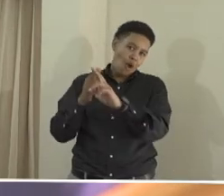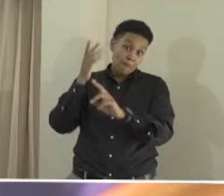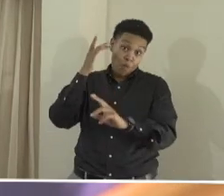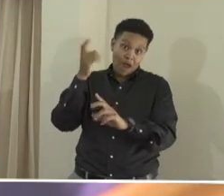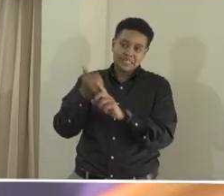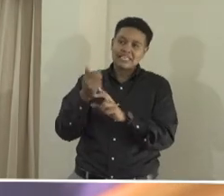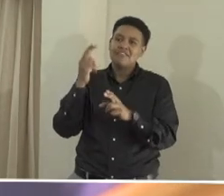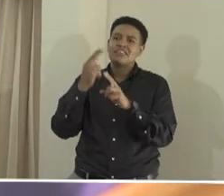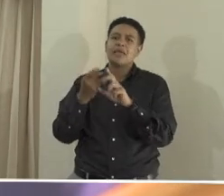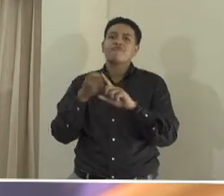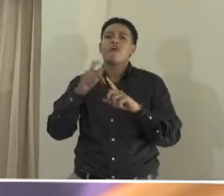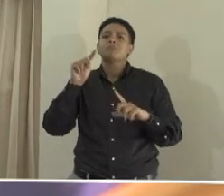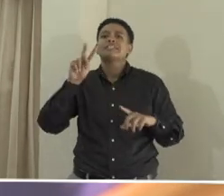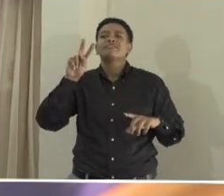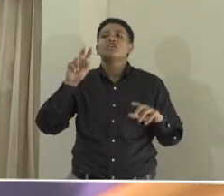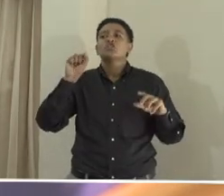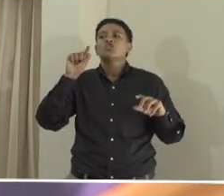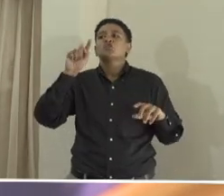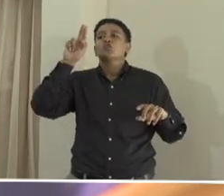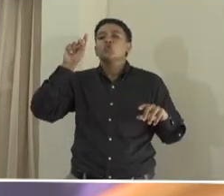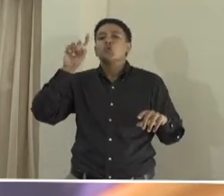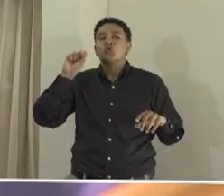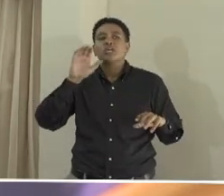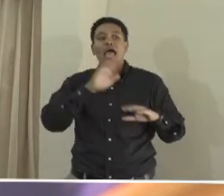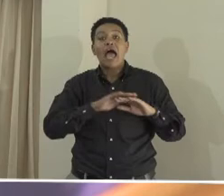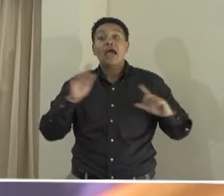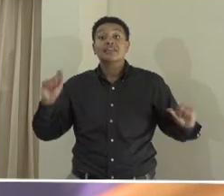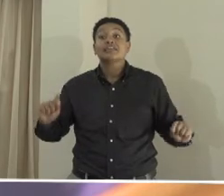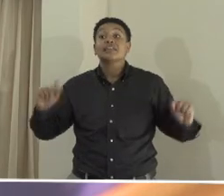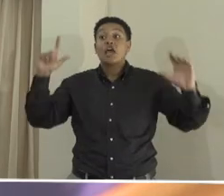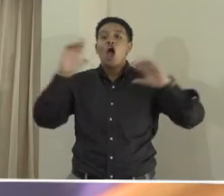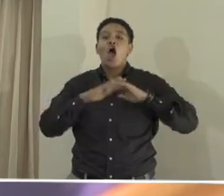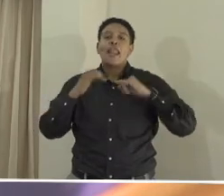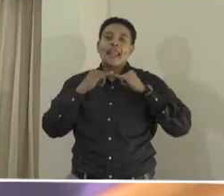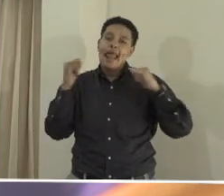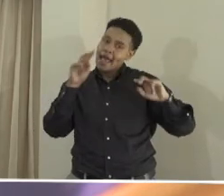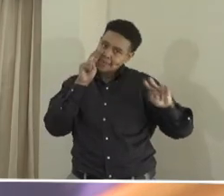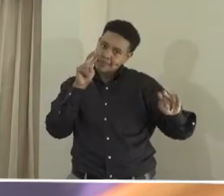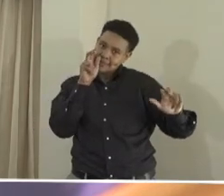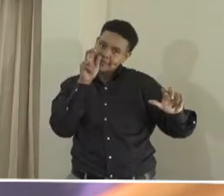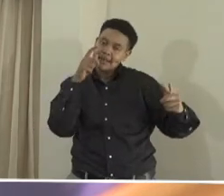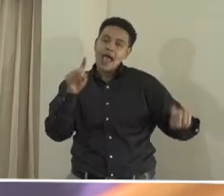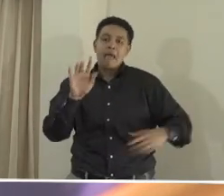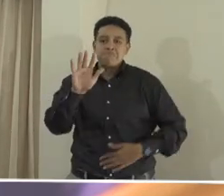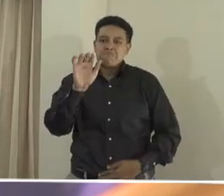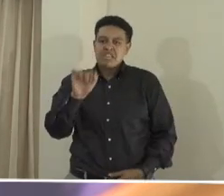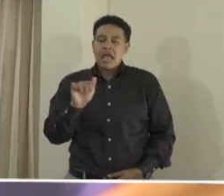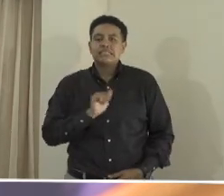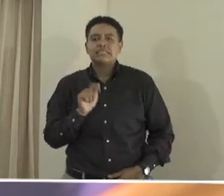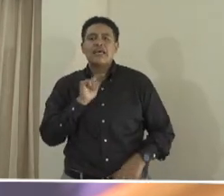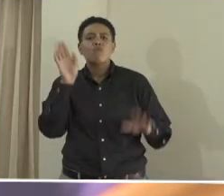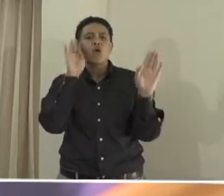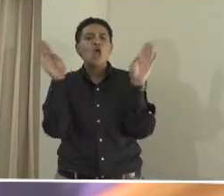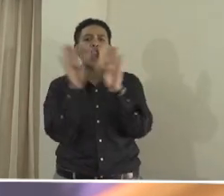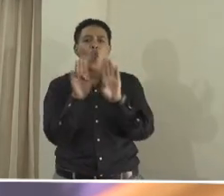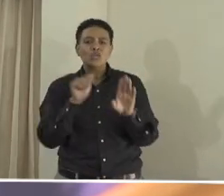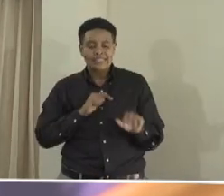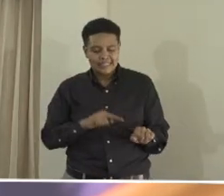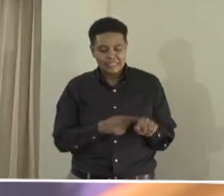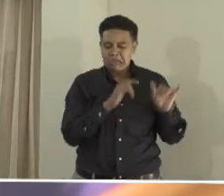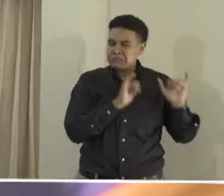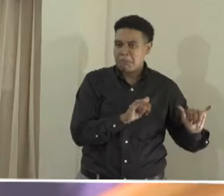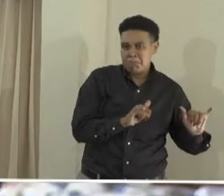the television studios and virtually online. I will close as I